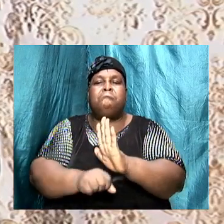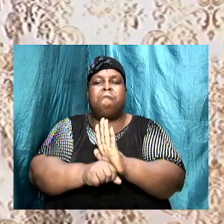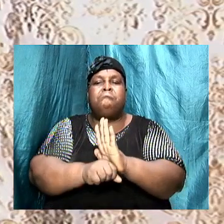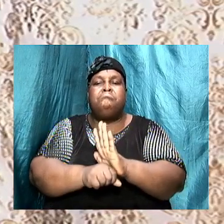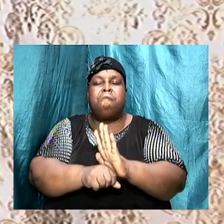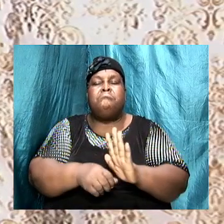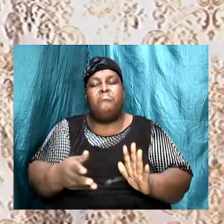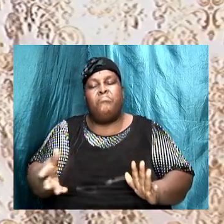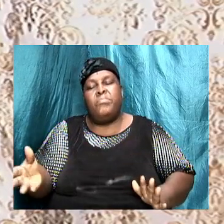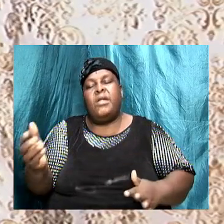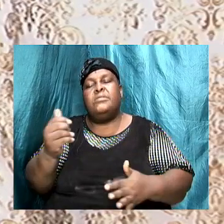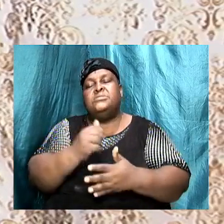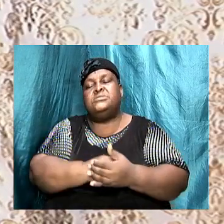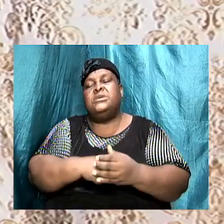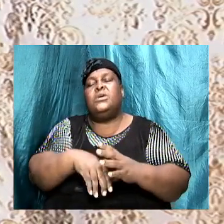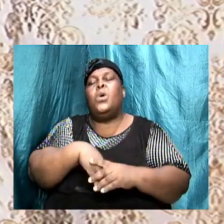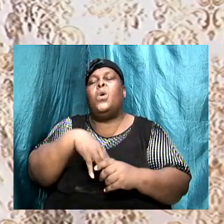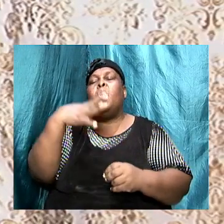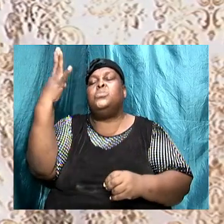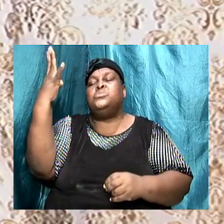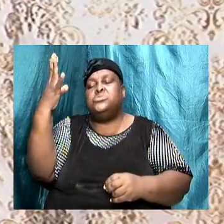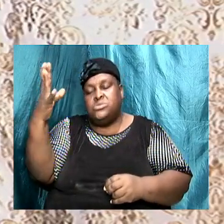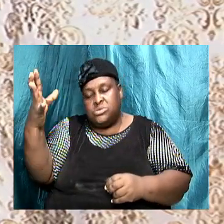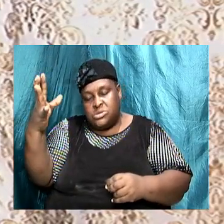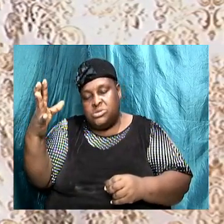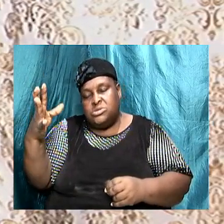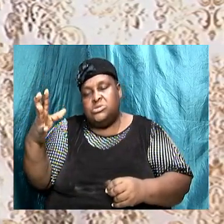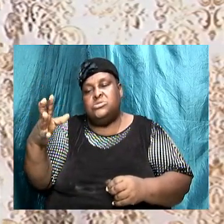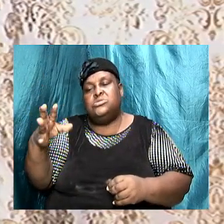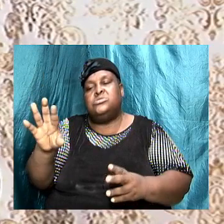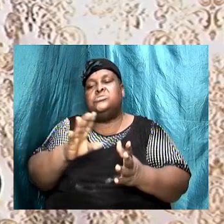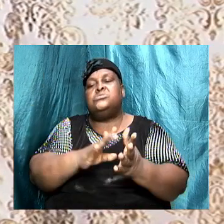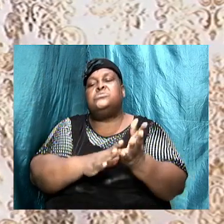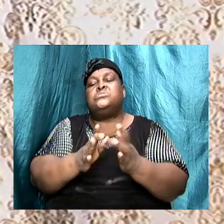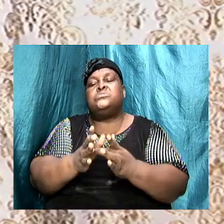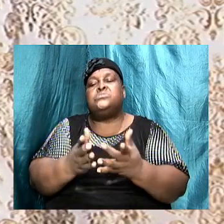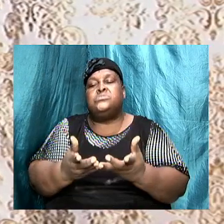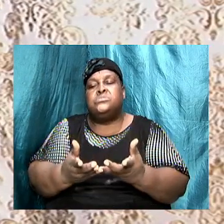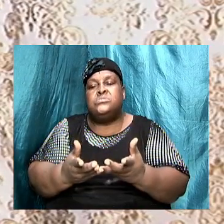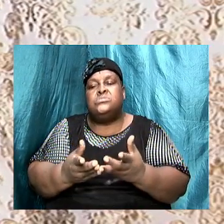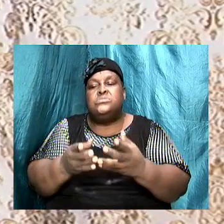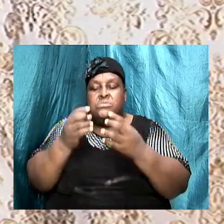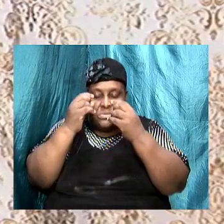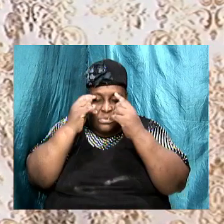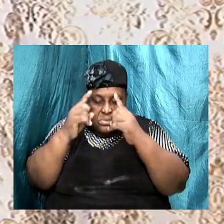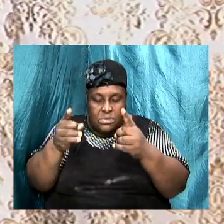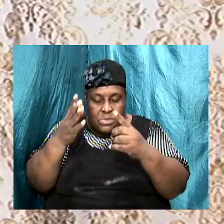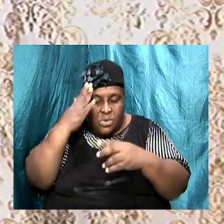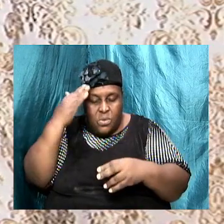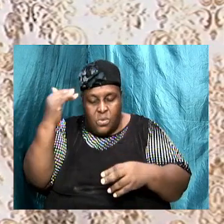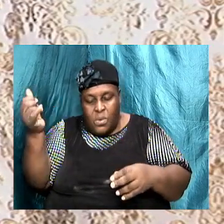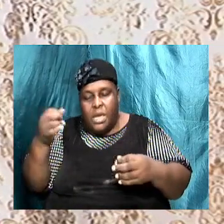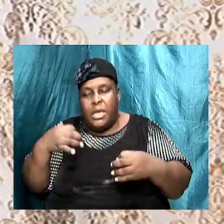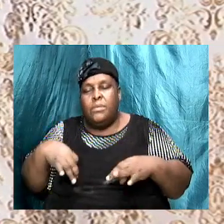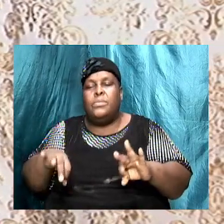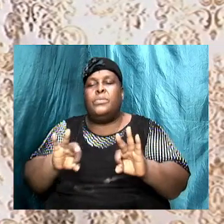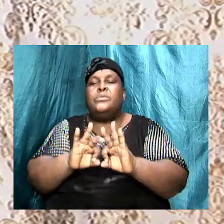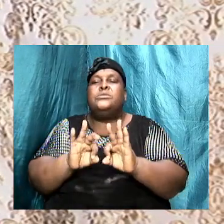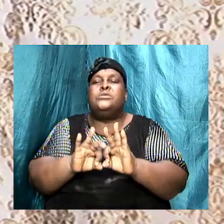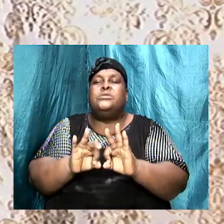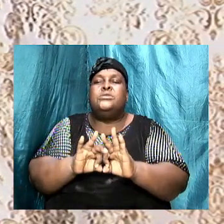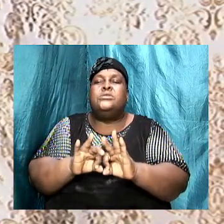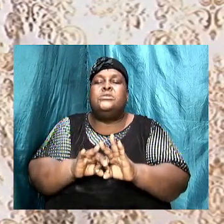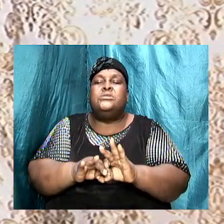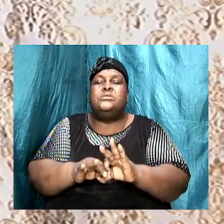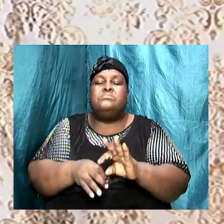are just takeaway now, you know, from the whole presentation now and doctrine and why it is important and the meaning.